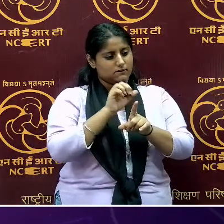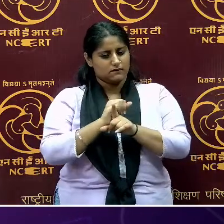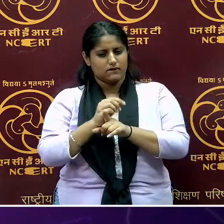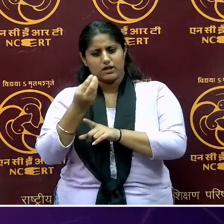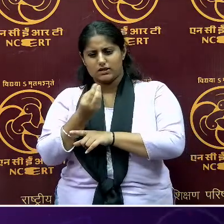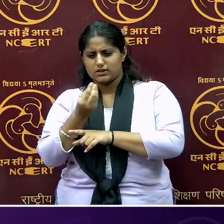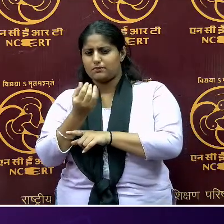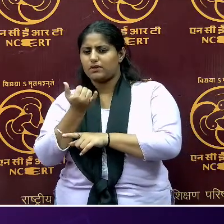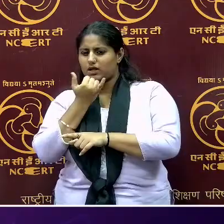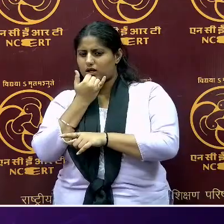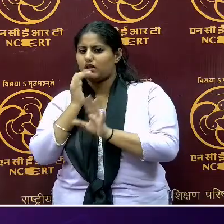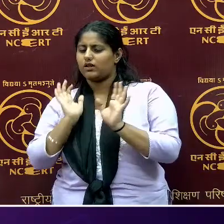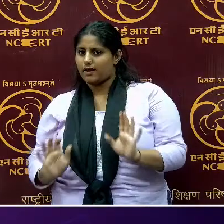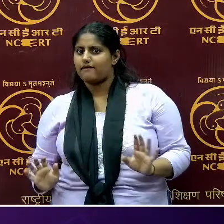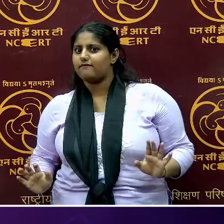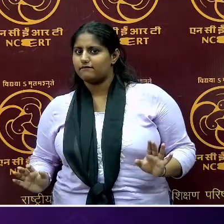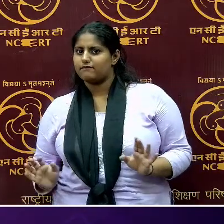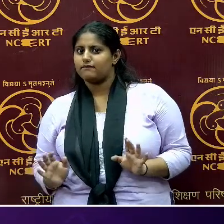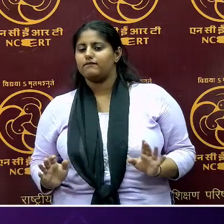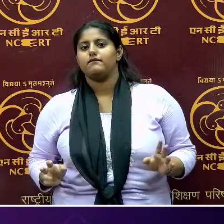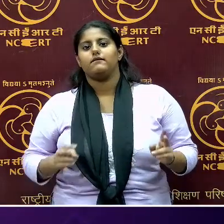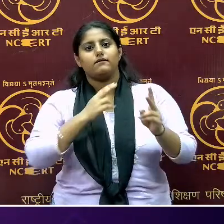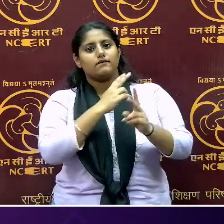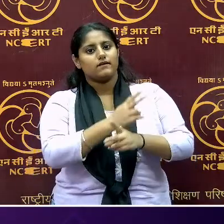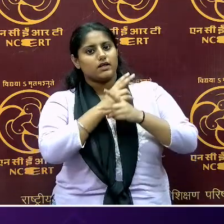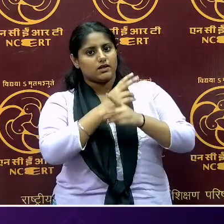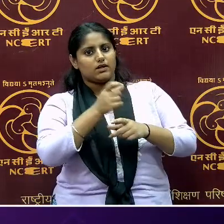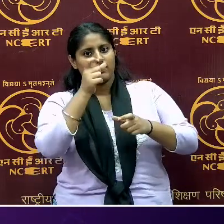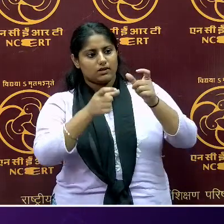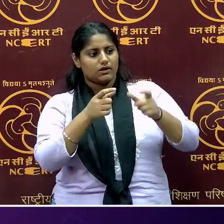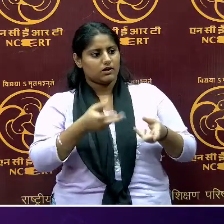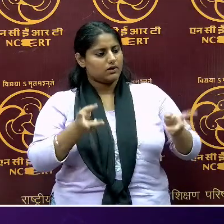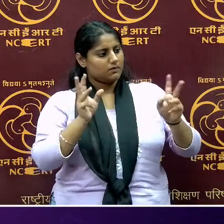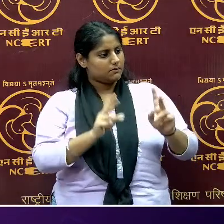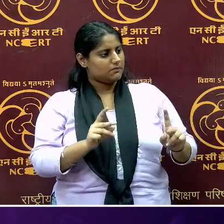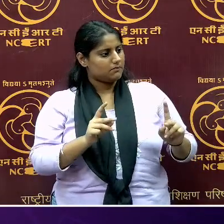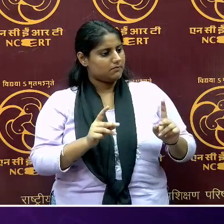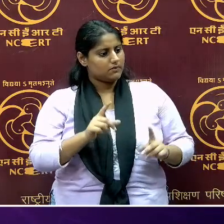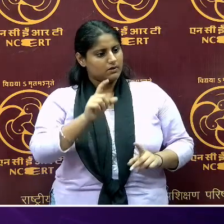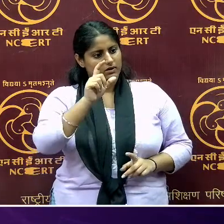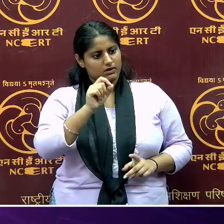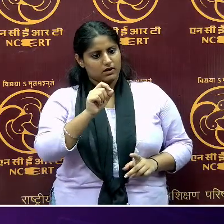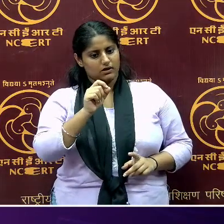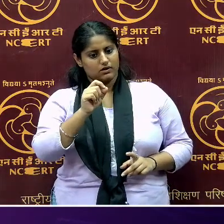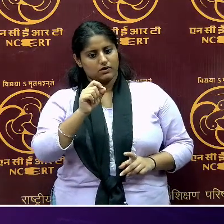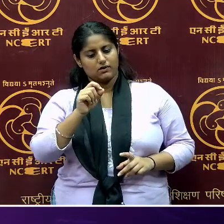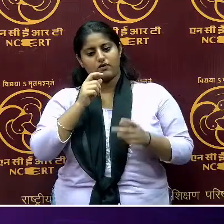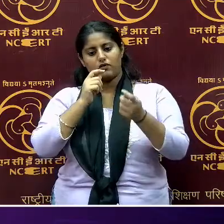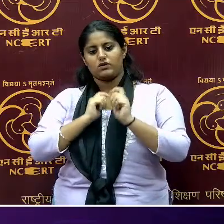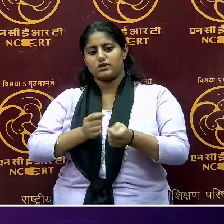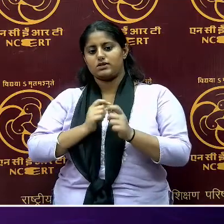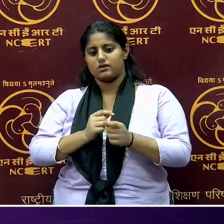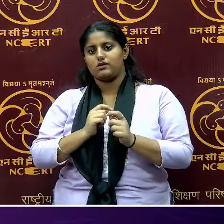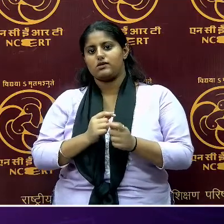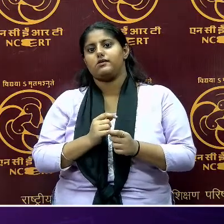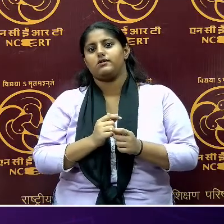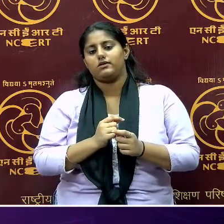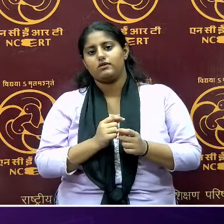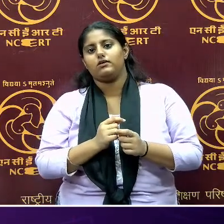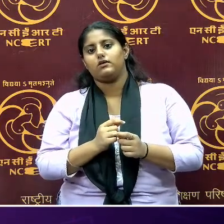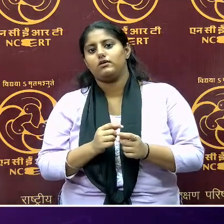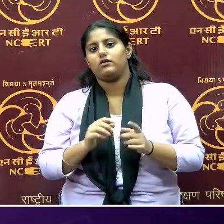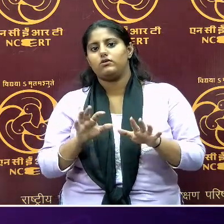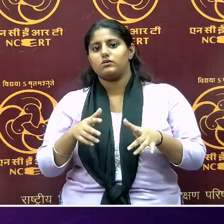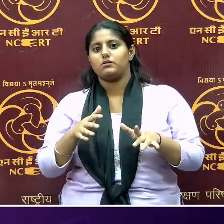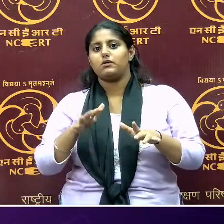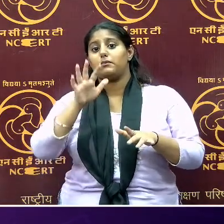is wrong? The caretaker can arrange 10 horses in such a way that it appears 5